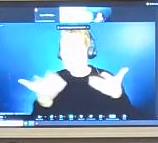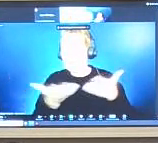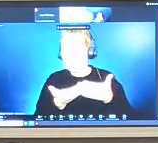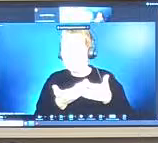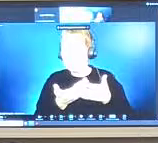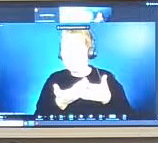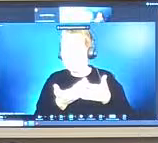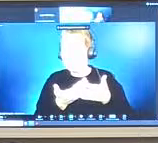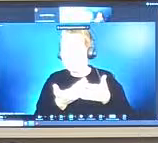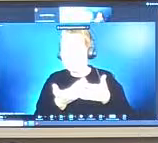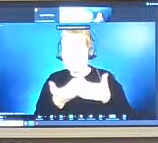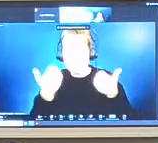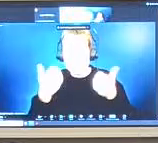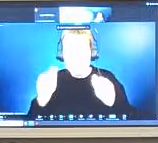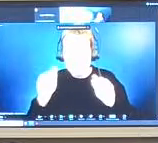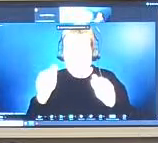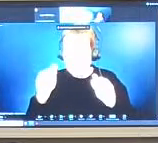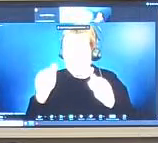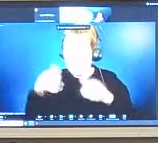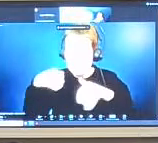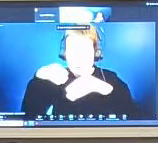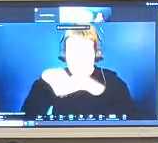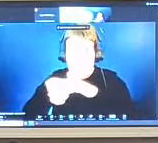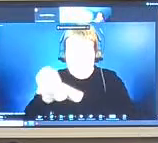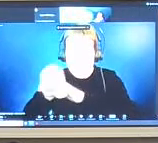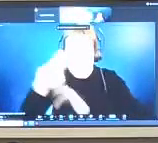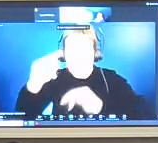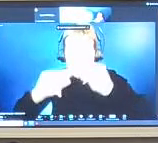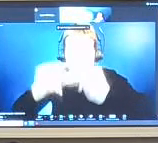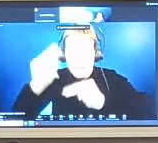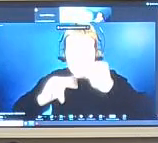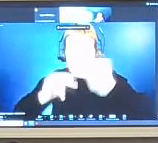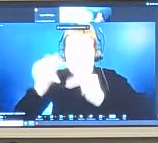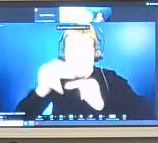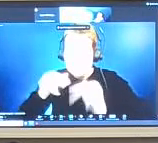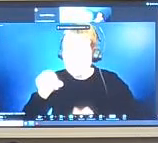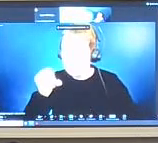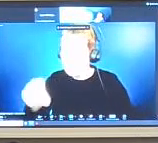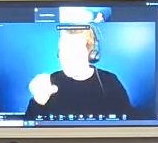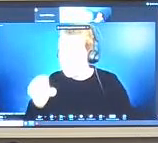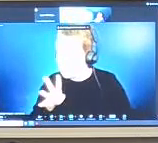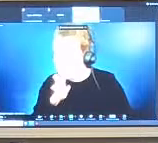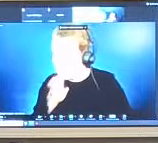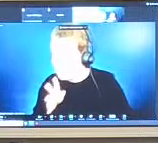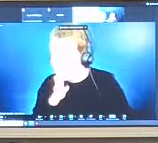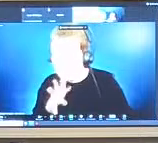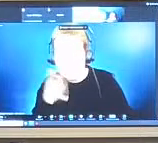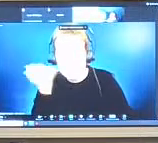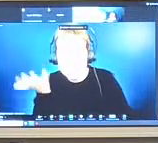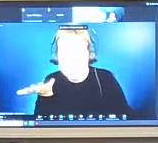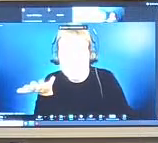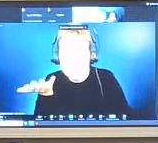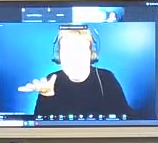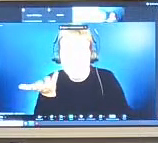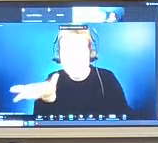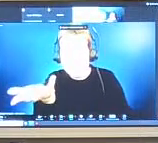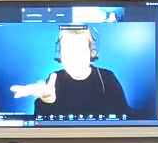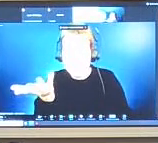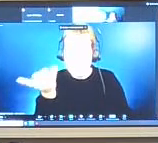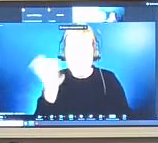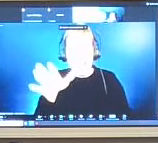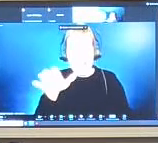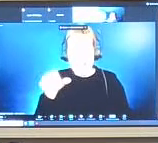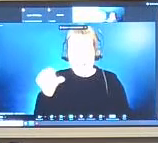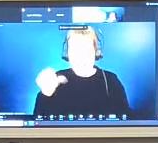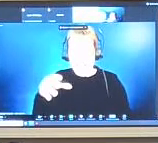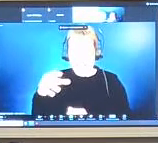trying to get in buildings and out of buildings. For this one here, press the button outside